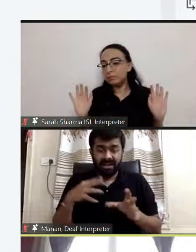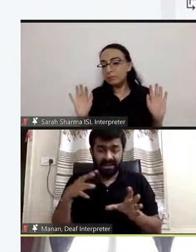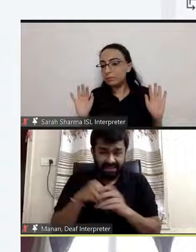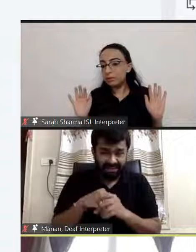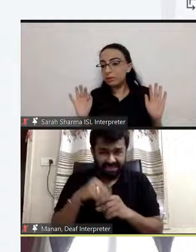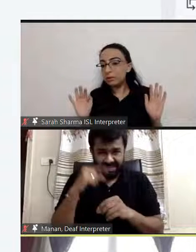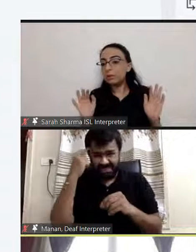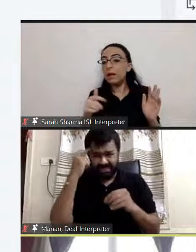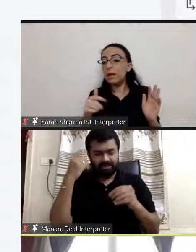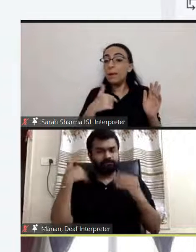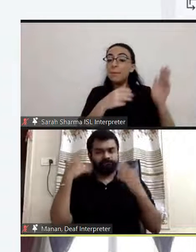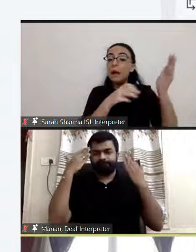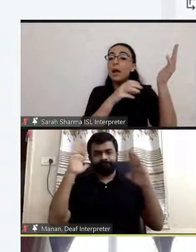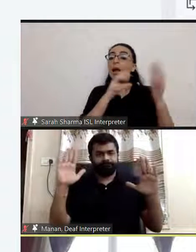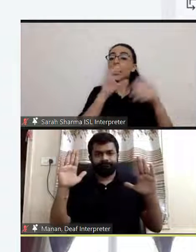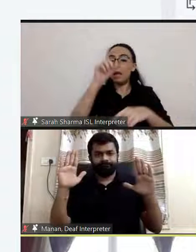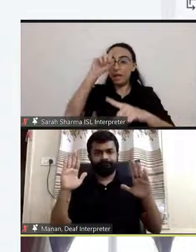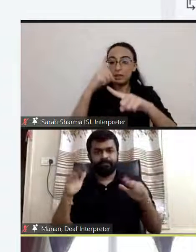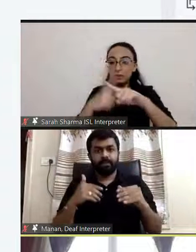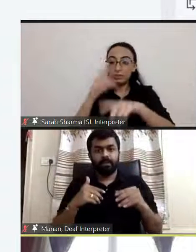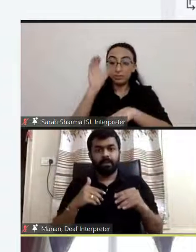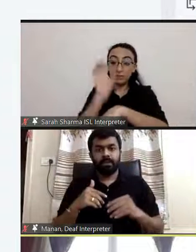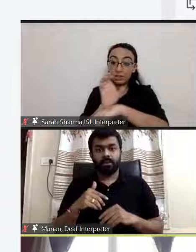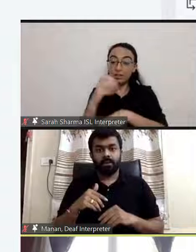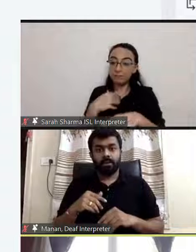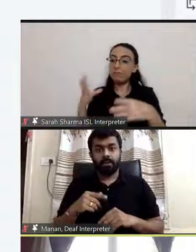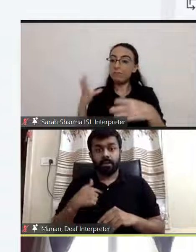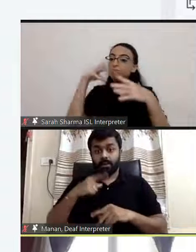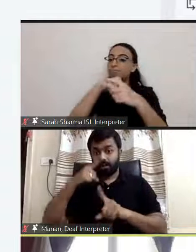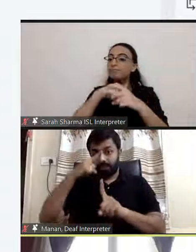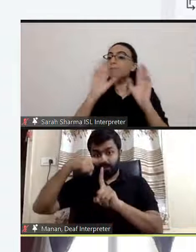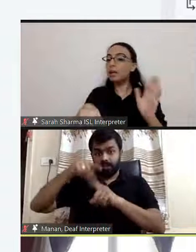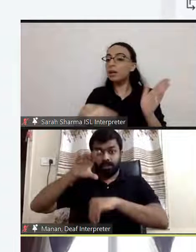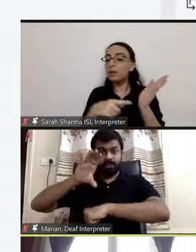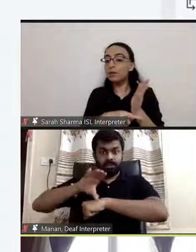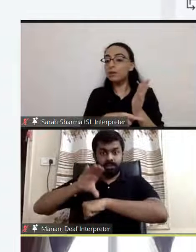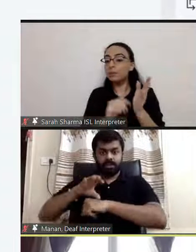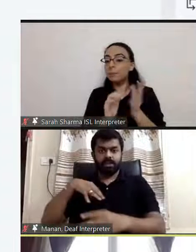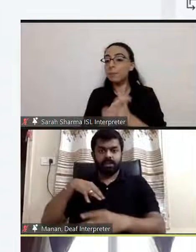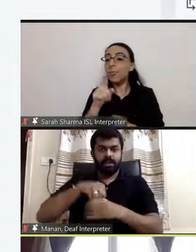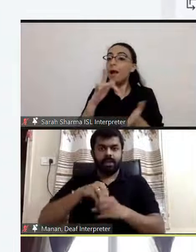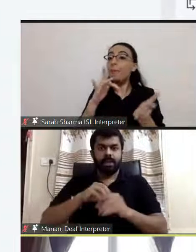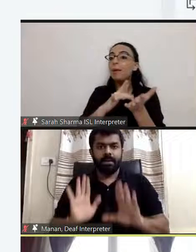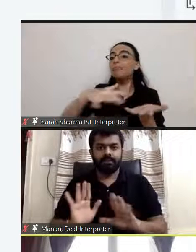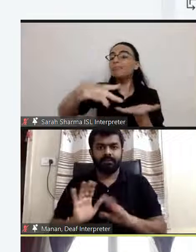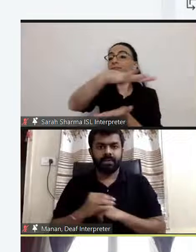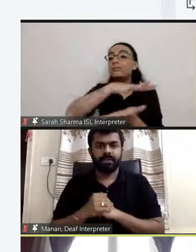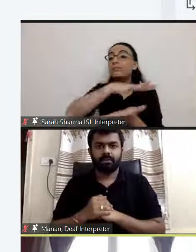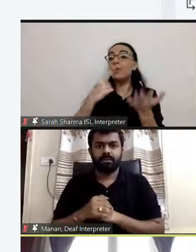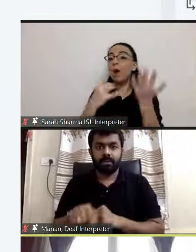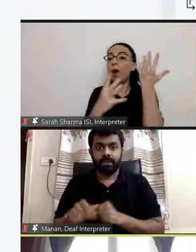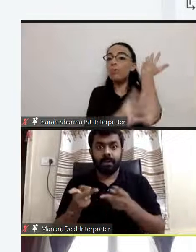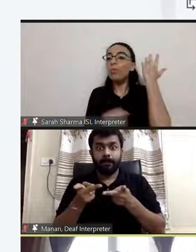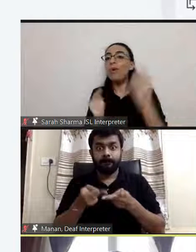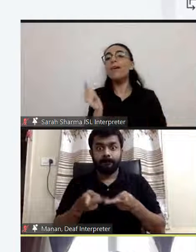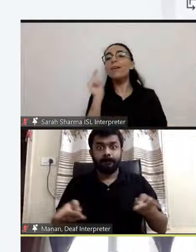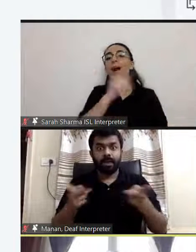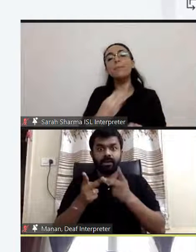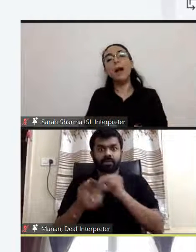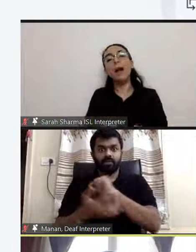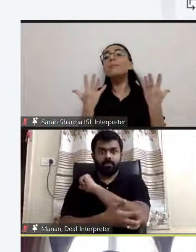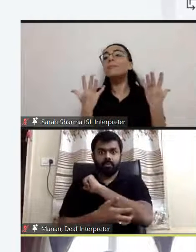We empower local church. At least local churches are the place where poor people can